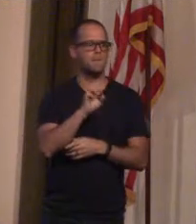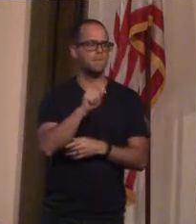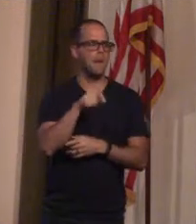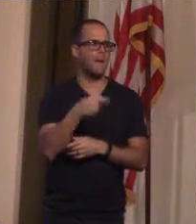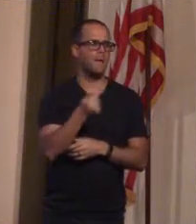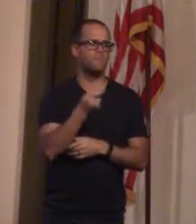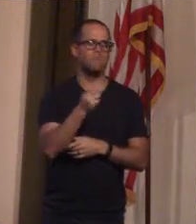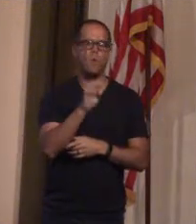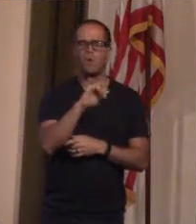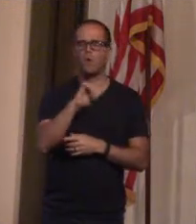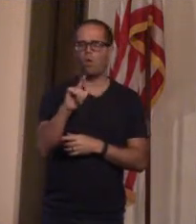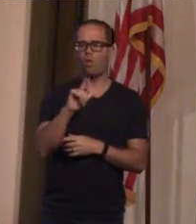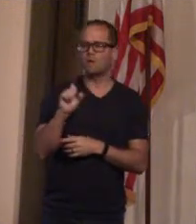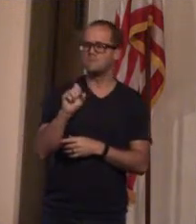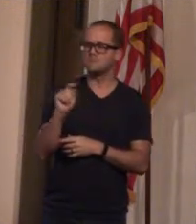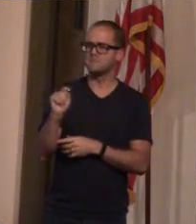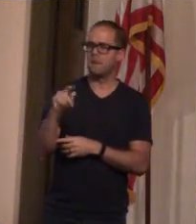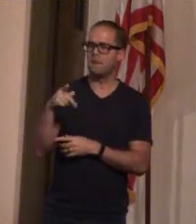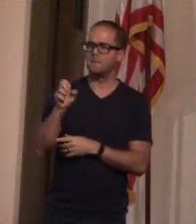Expectations.